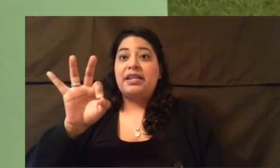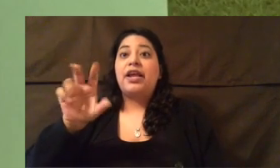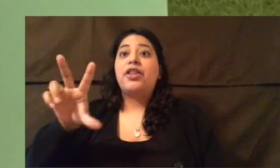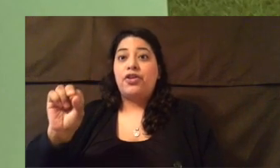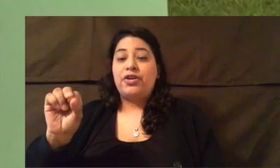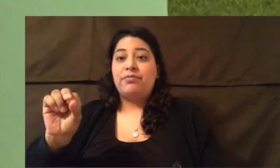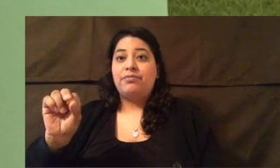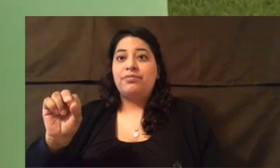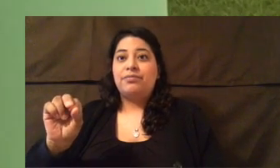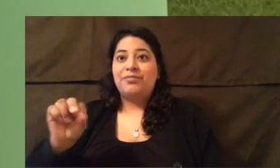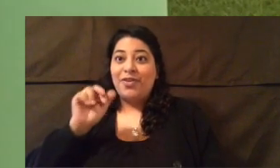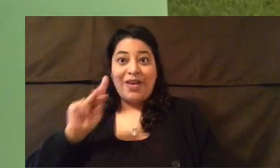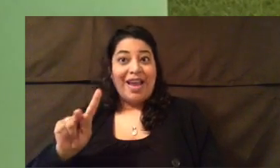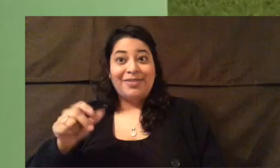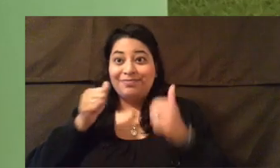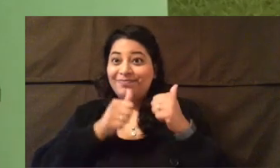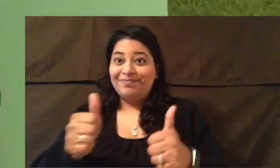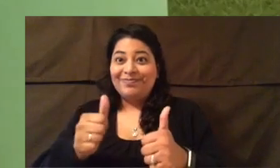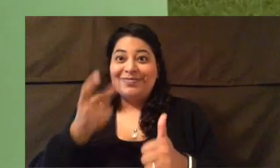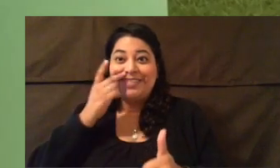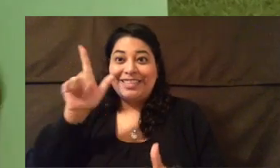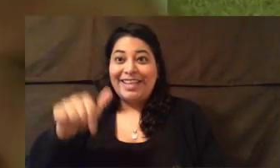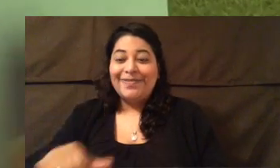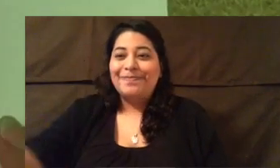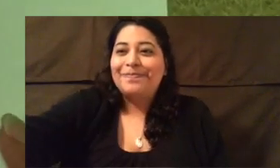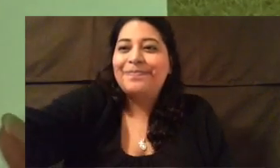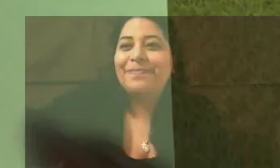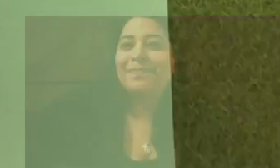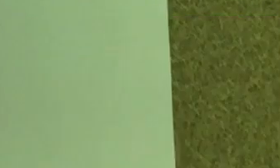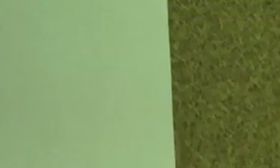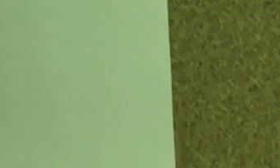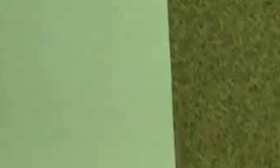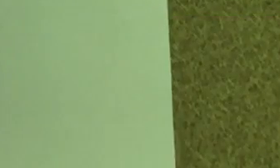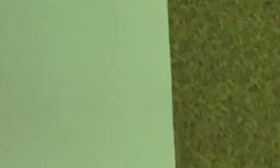over at 9:30. All right, guys, I will see y'all later.